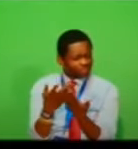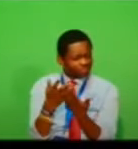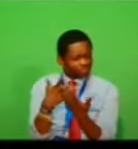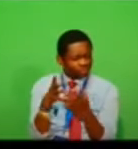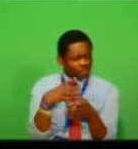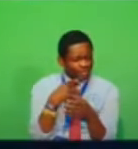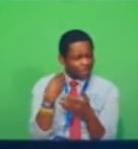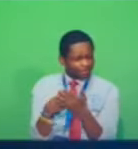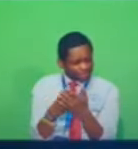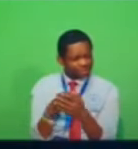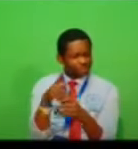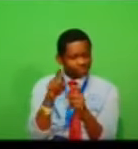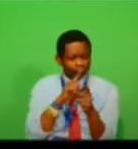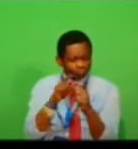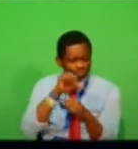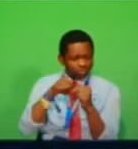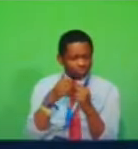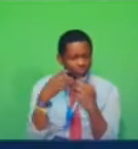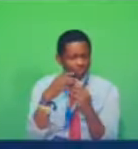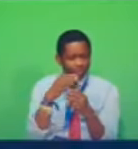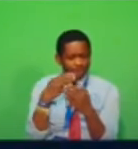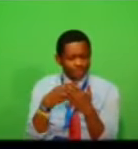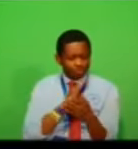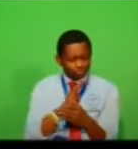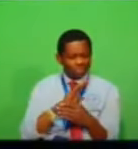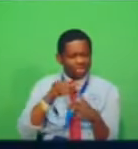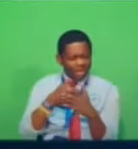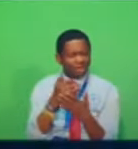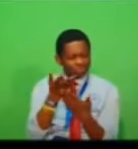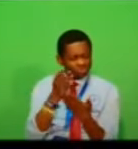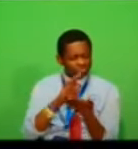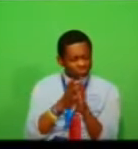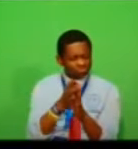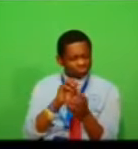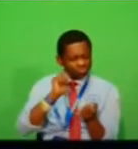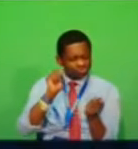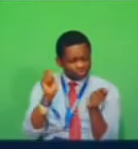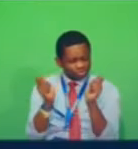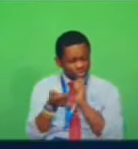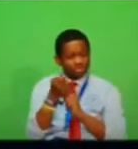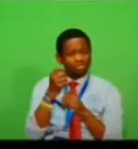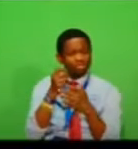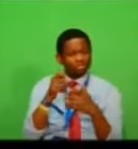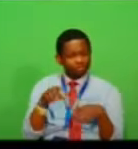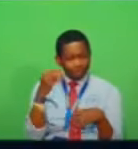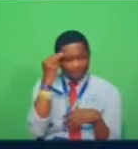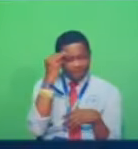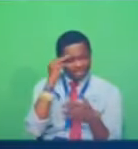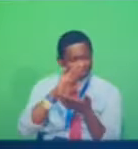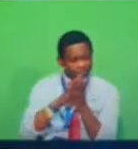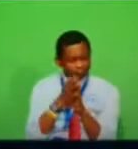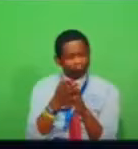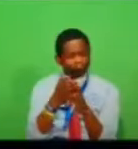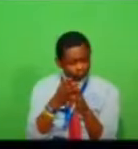something that's not useful? So tell us, how did you transform your mindset? Because